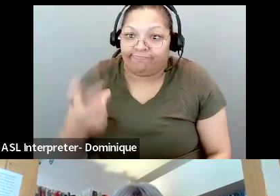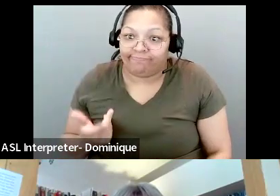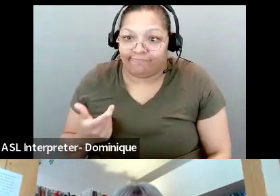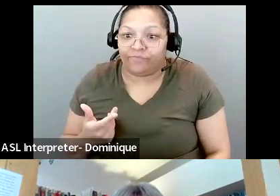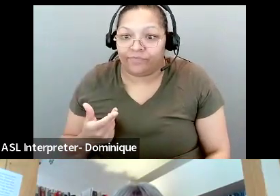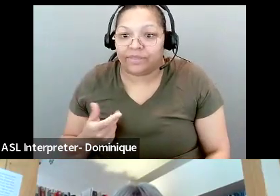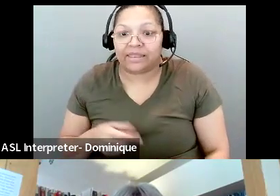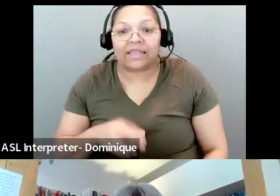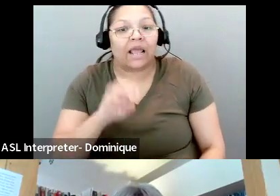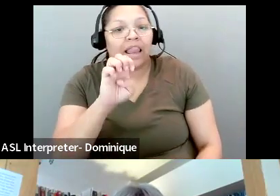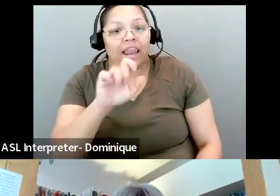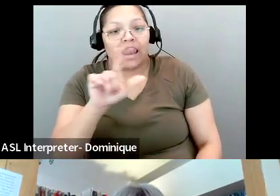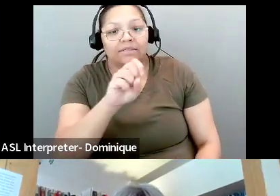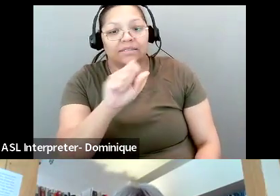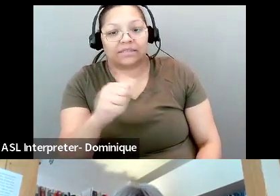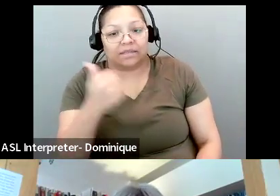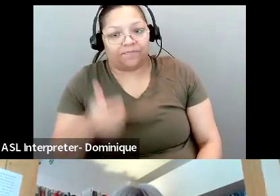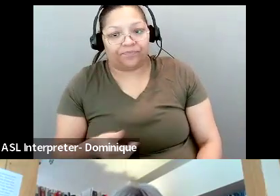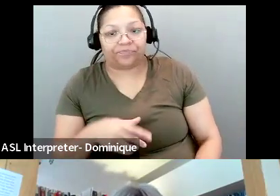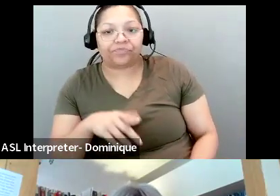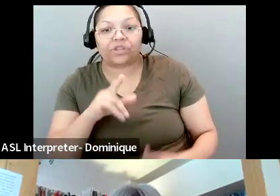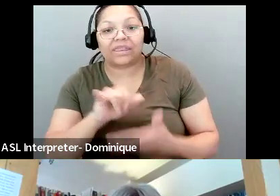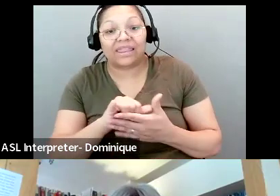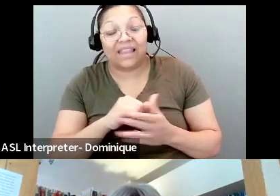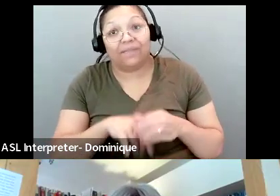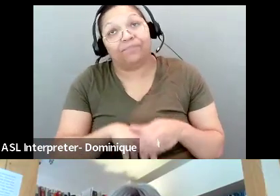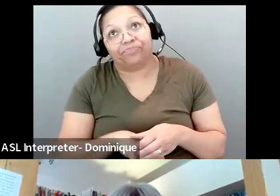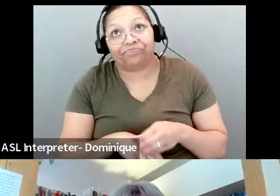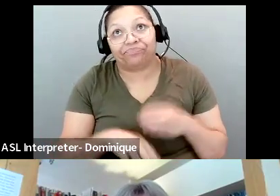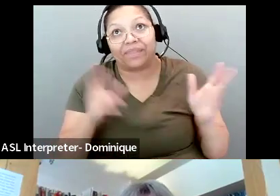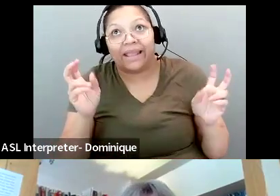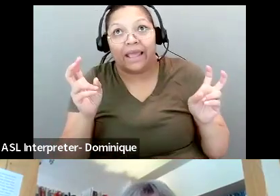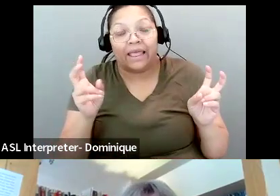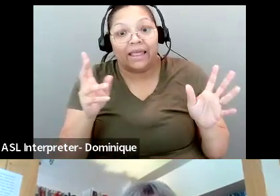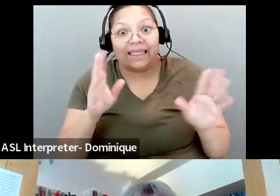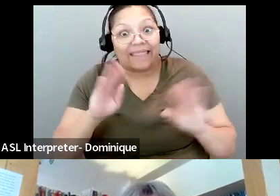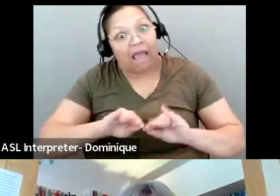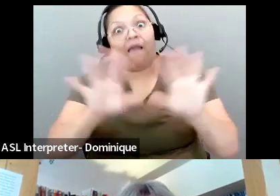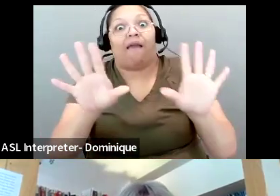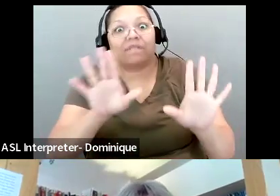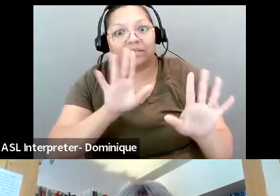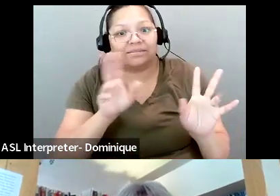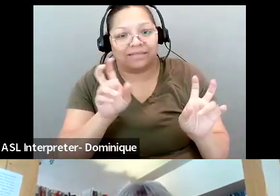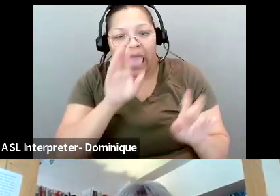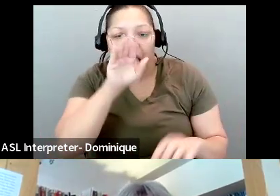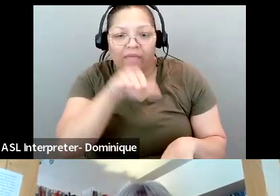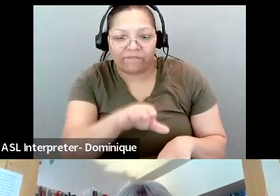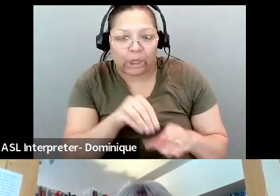Well, and this is Alyssa. I will just say the kind of the elephant in the room is